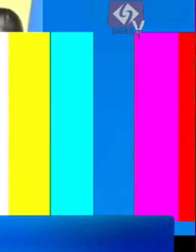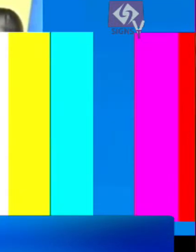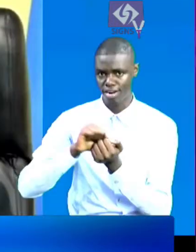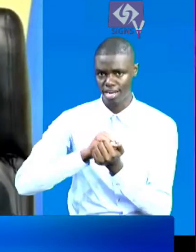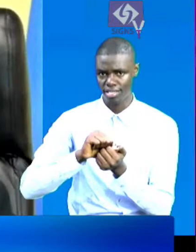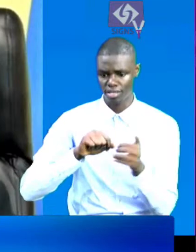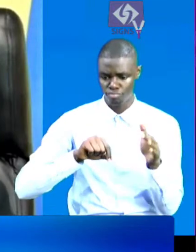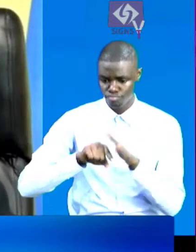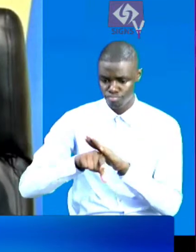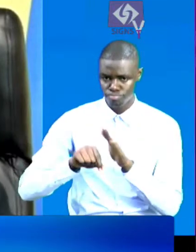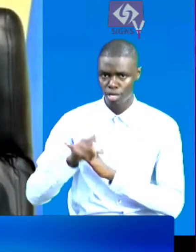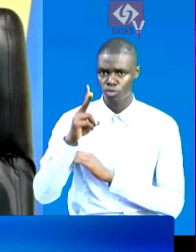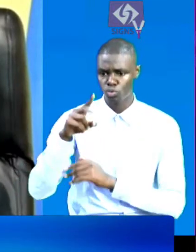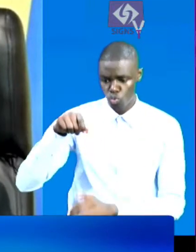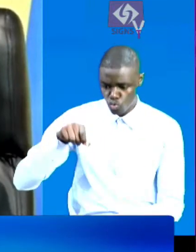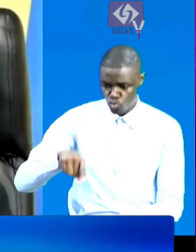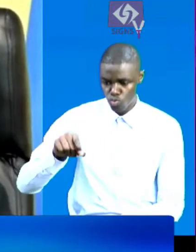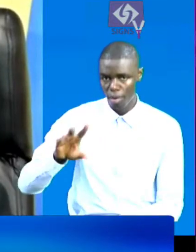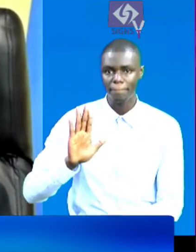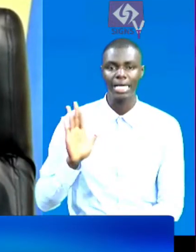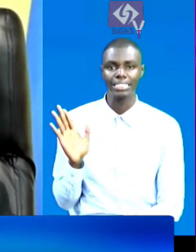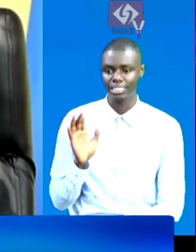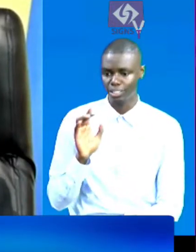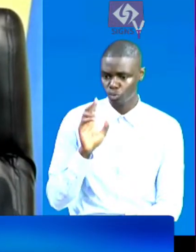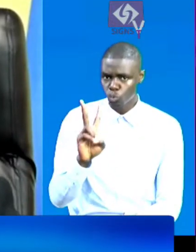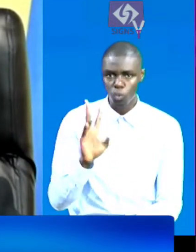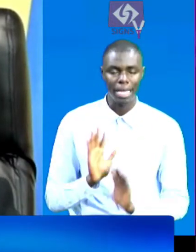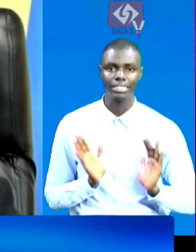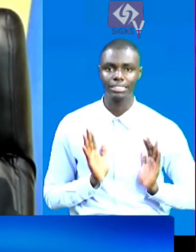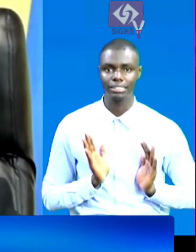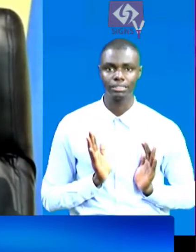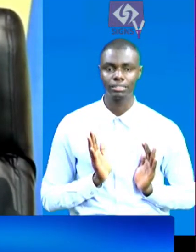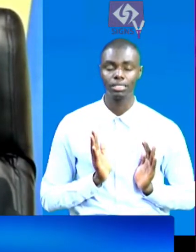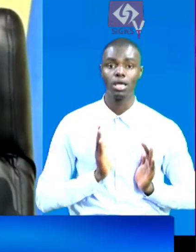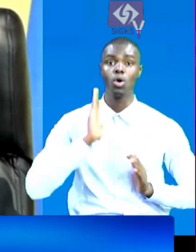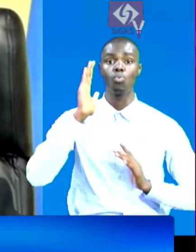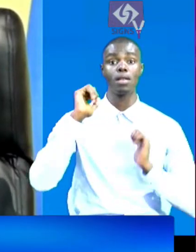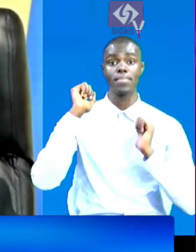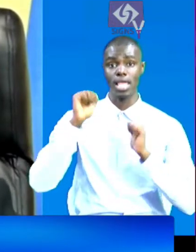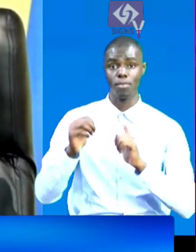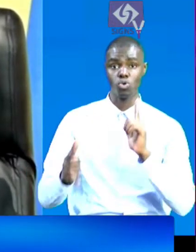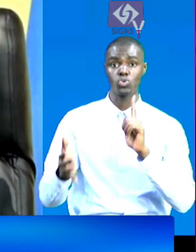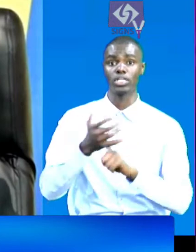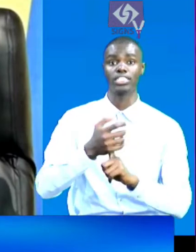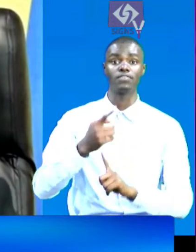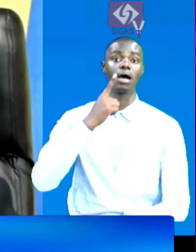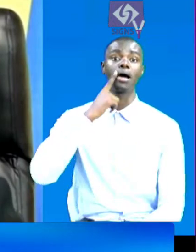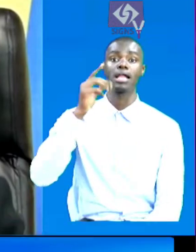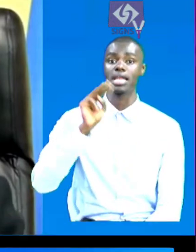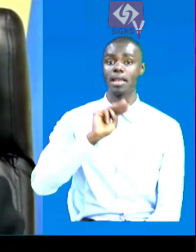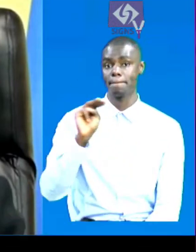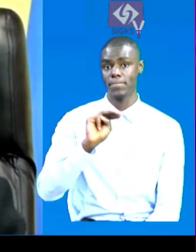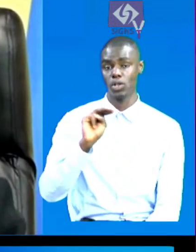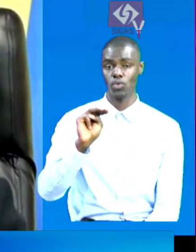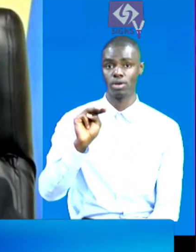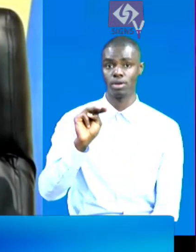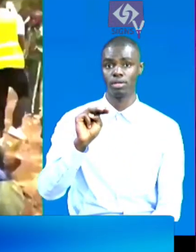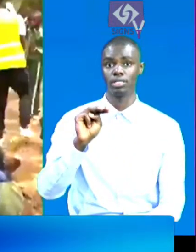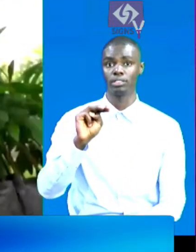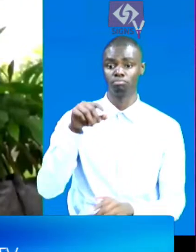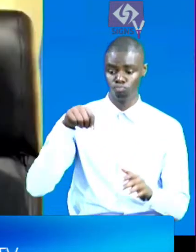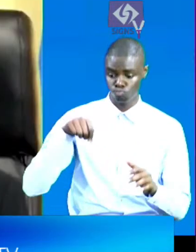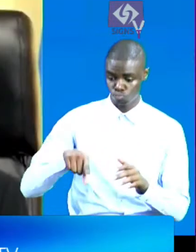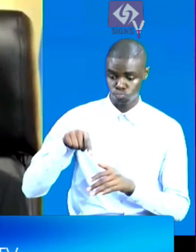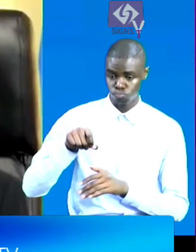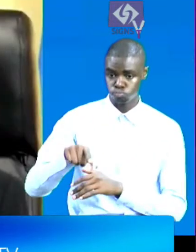seedlings, only 2 at the bare minimum, we will be able to reach 100 million